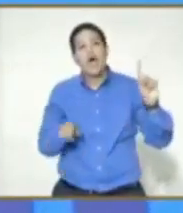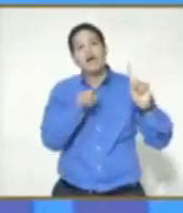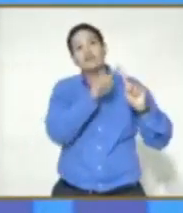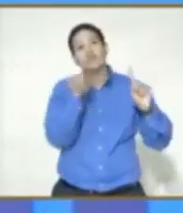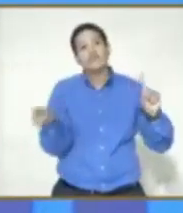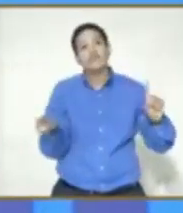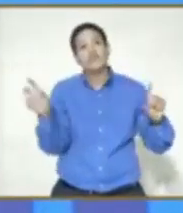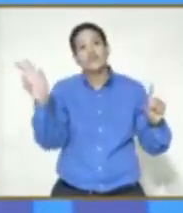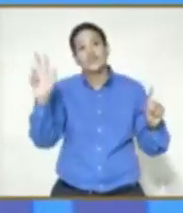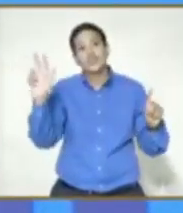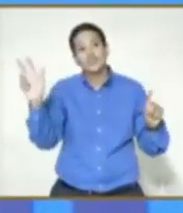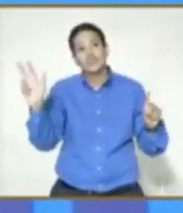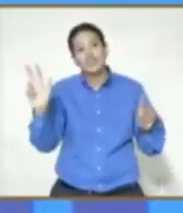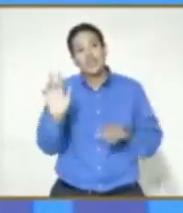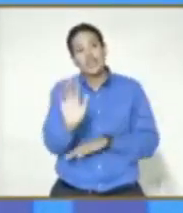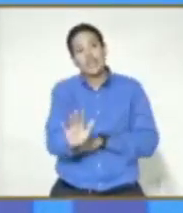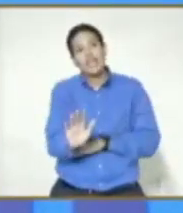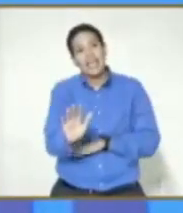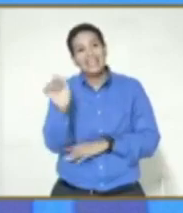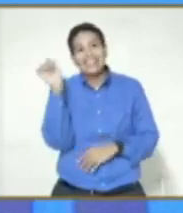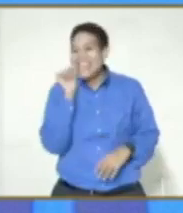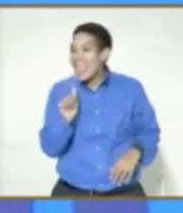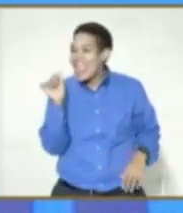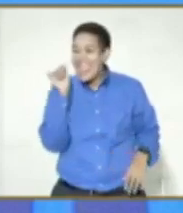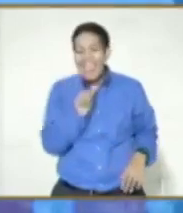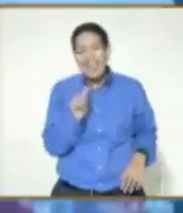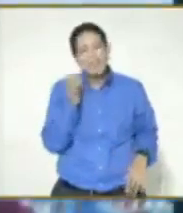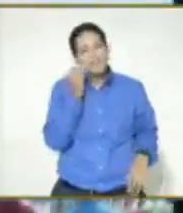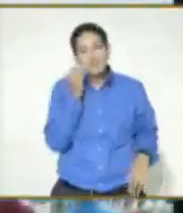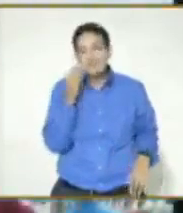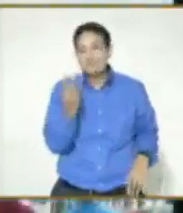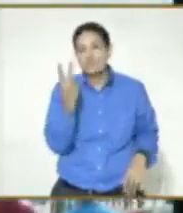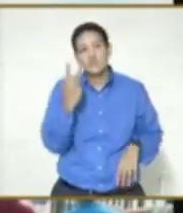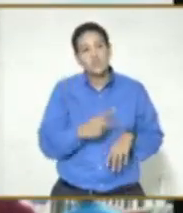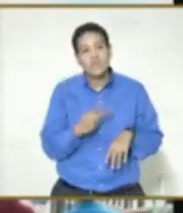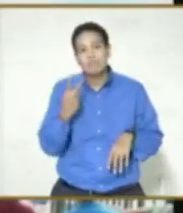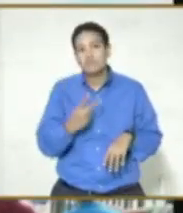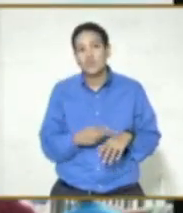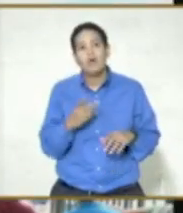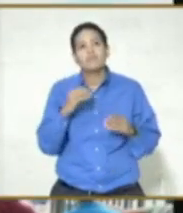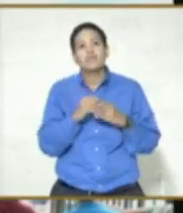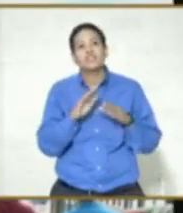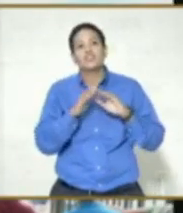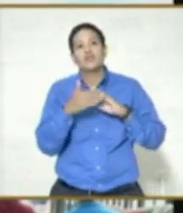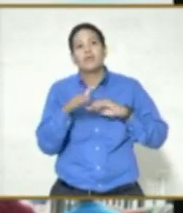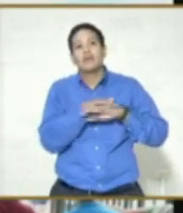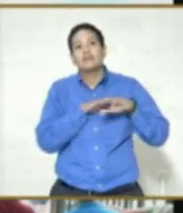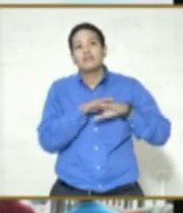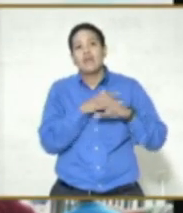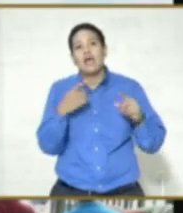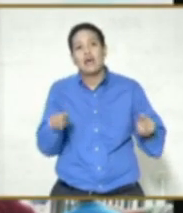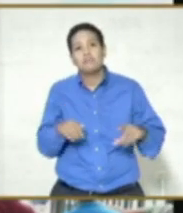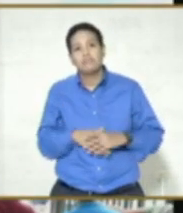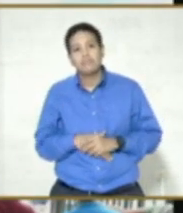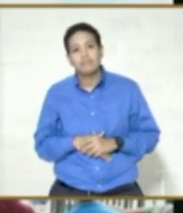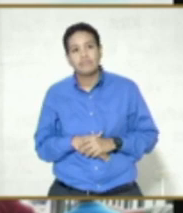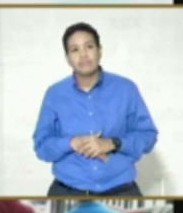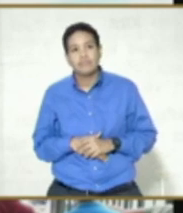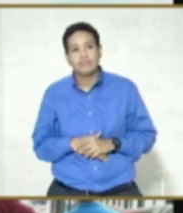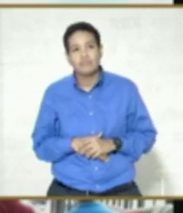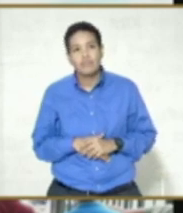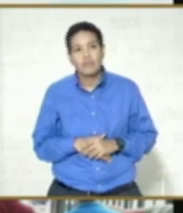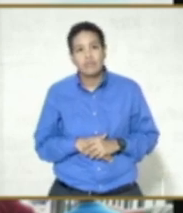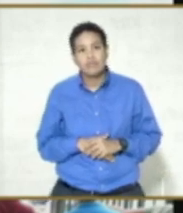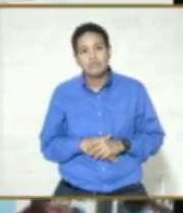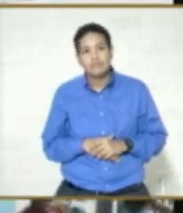3 p.m. on a daily basis right across the country. I just want to use this